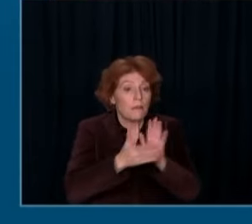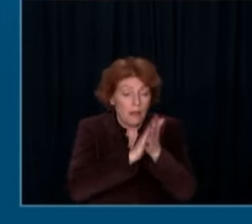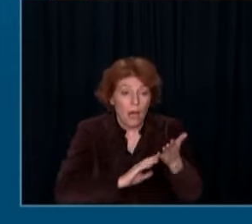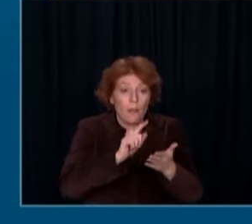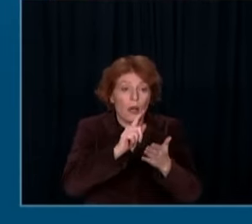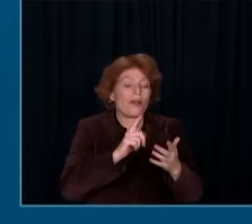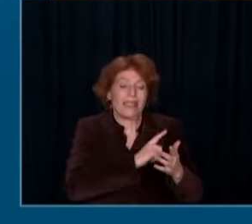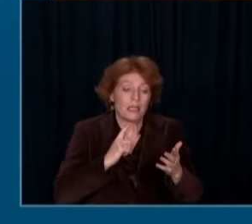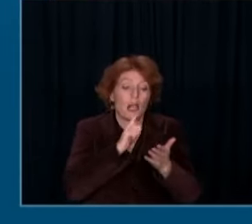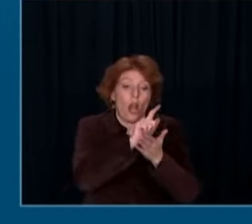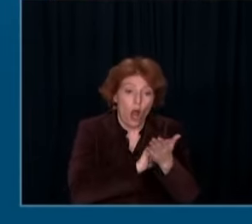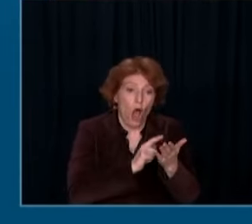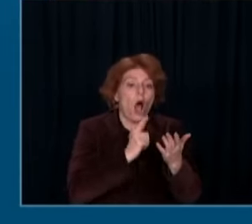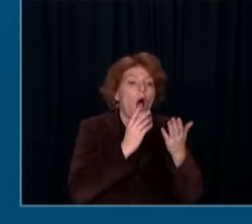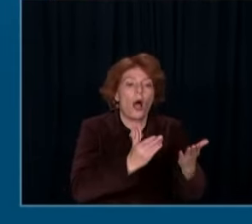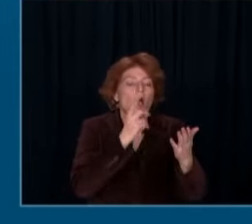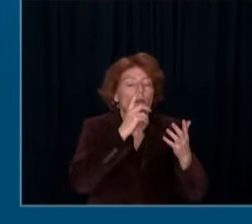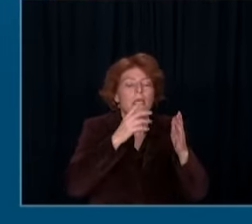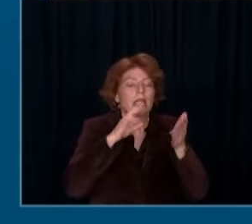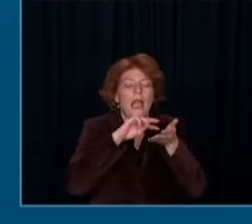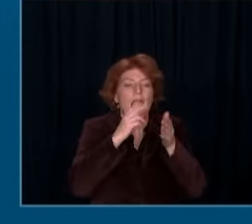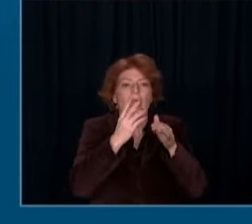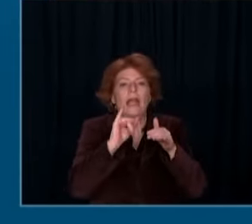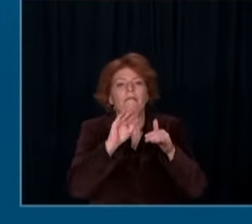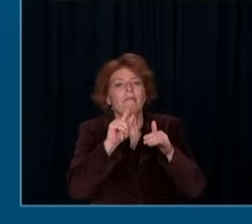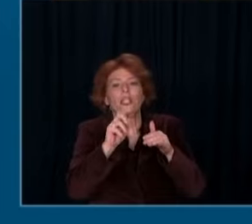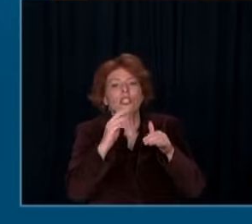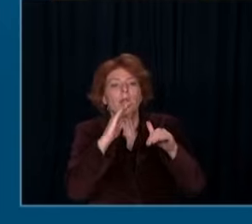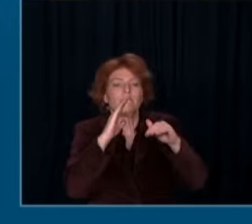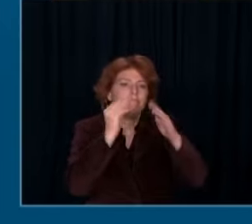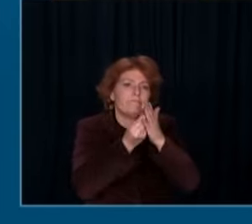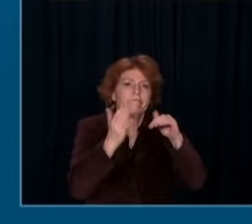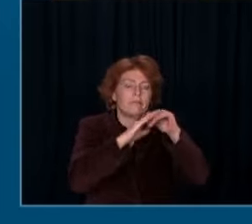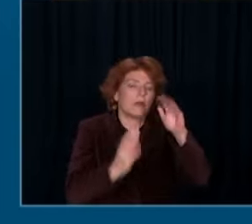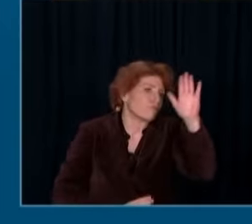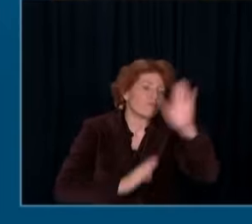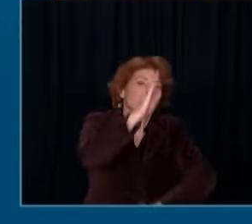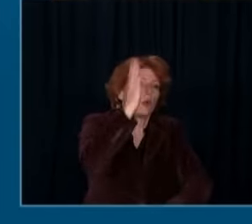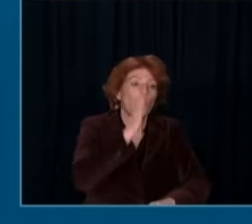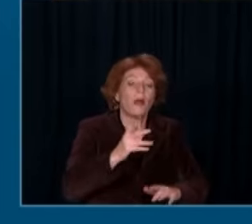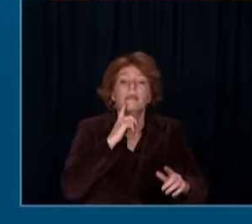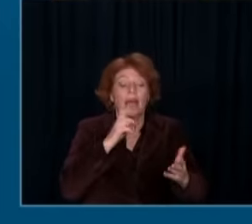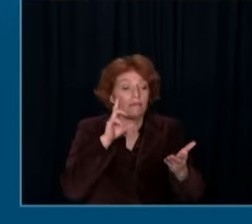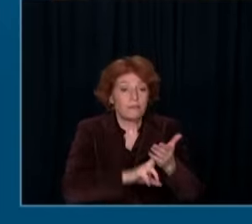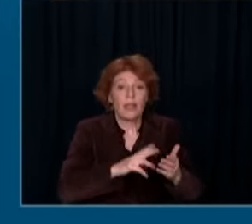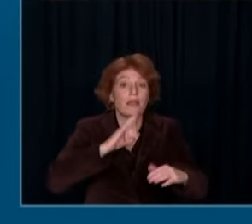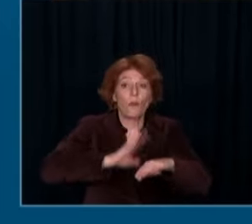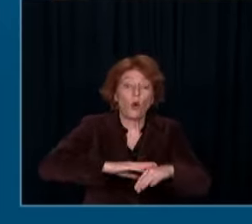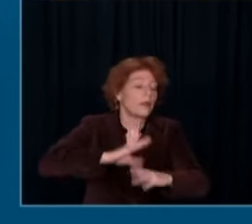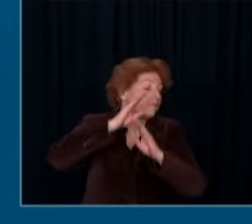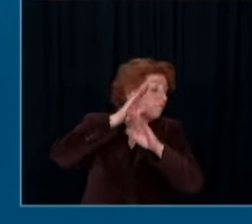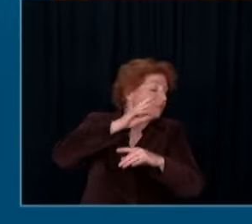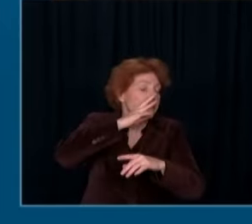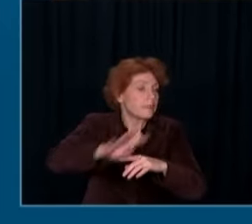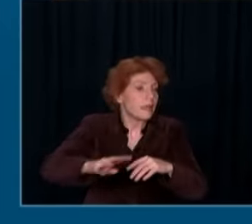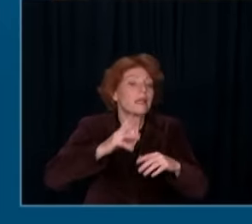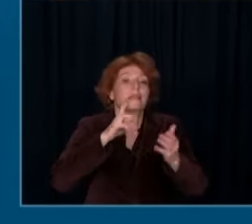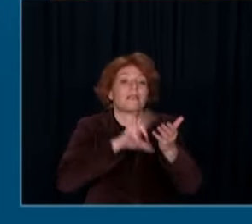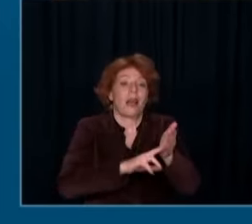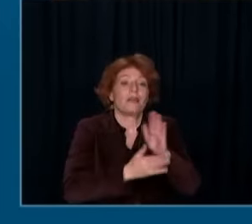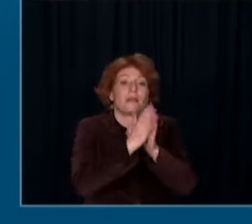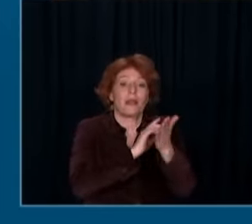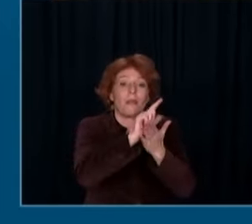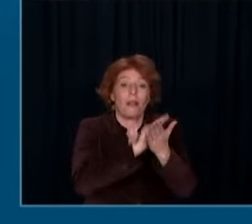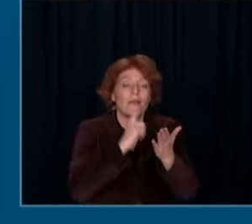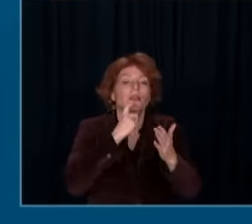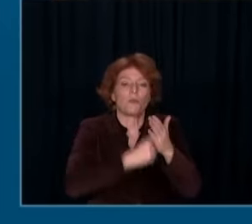will send inflation skyrocketing up. That's exactly what they did. They did not heed the warning. They signed it into law, and that's why